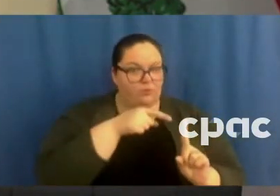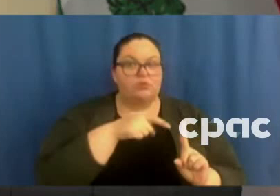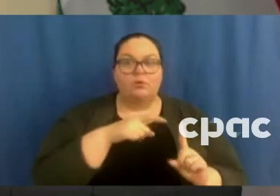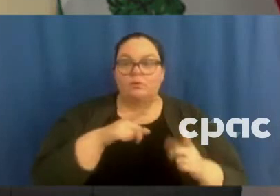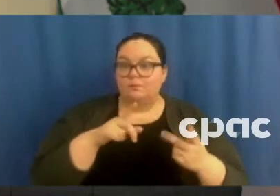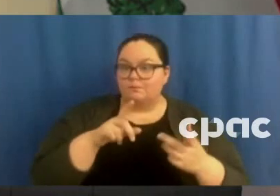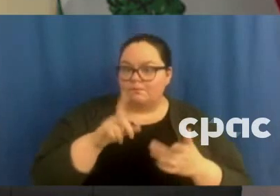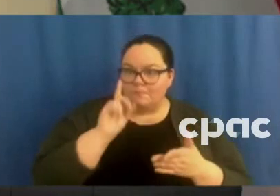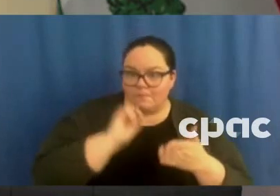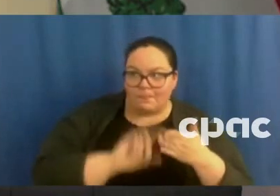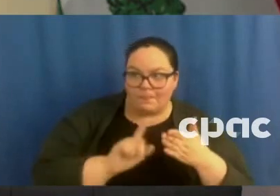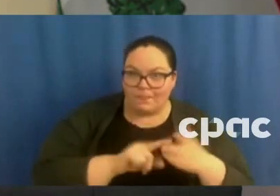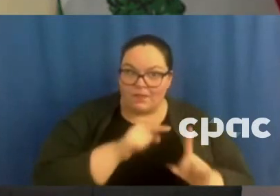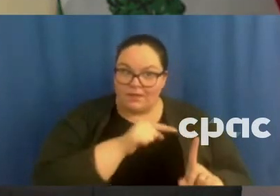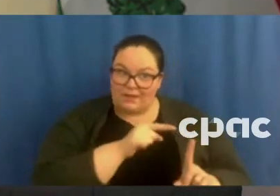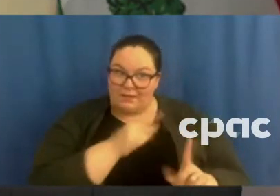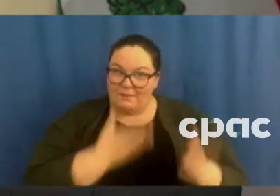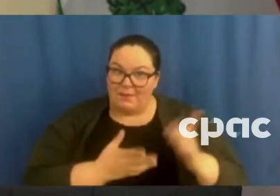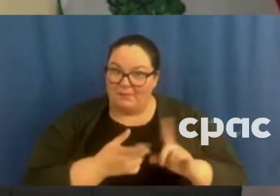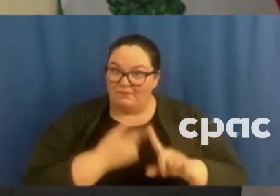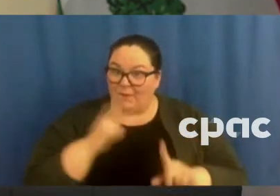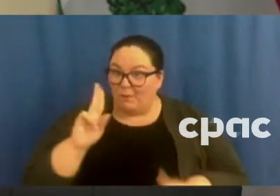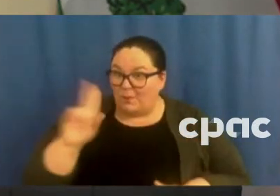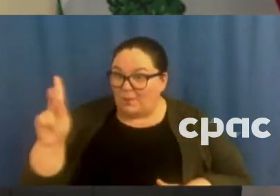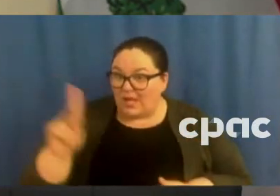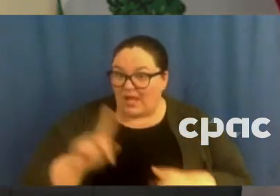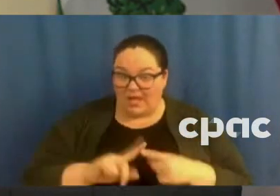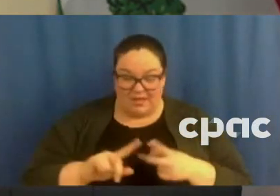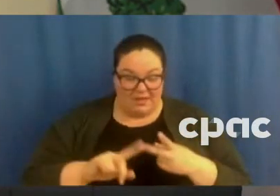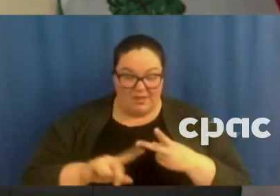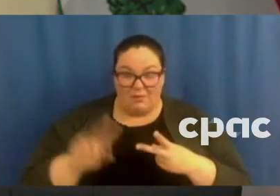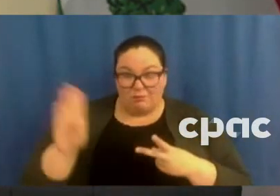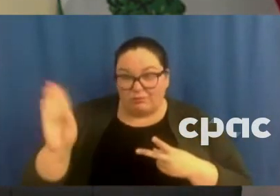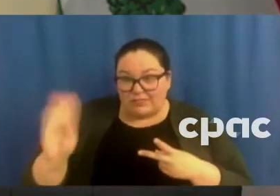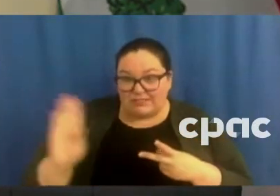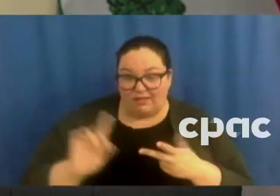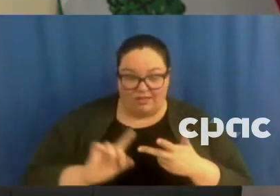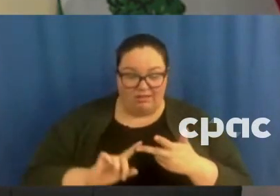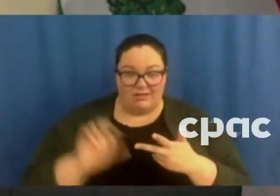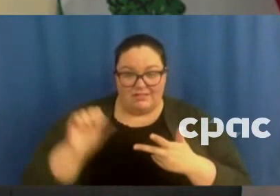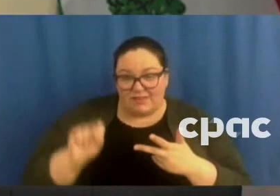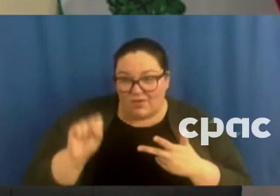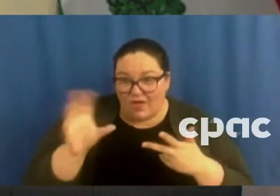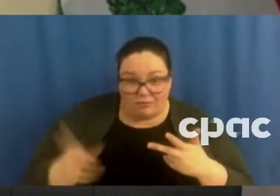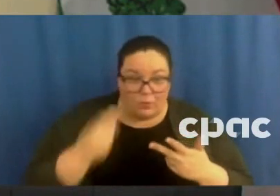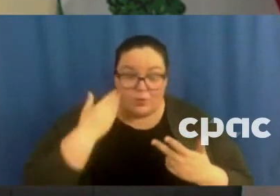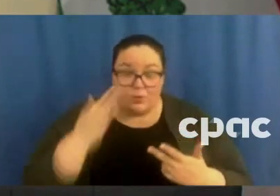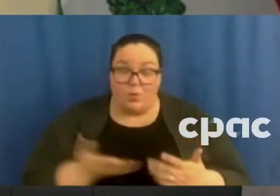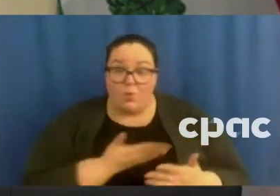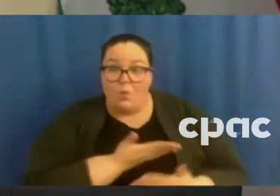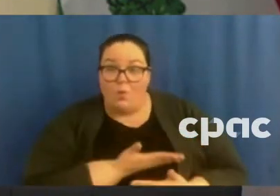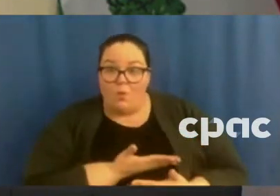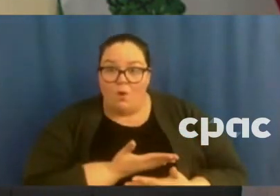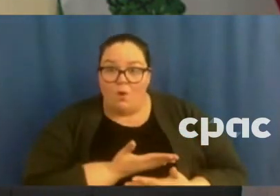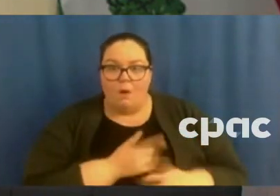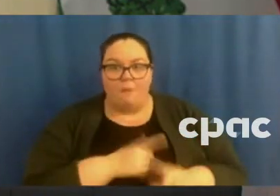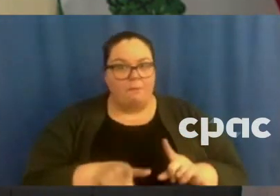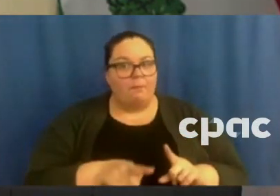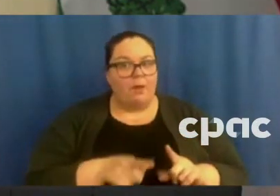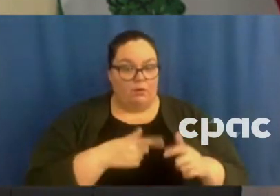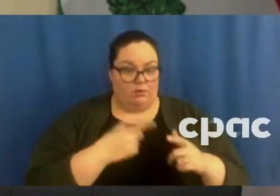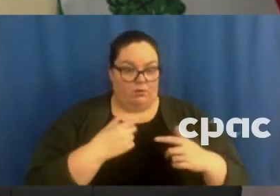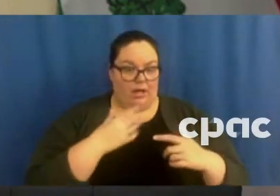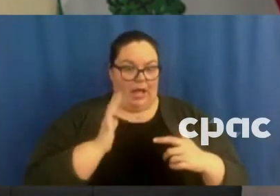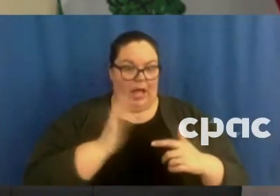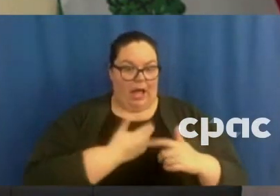is the variant. We don't know if it is, but we don't know if it isn't. And the way this seems to be acting, we're operating under the assumption that it